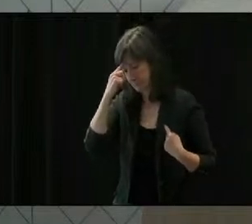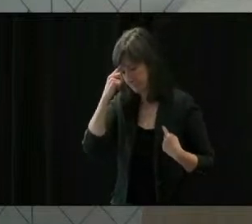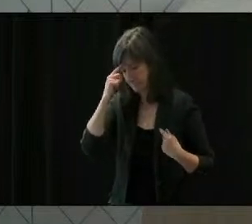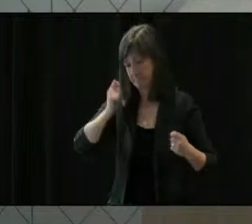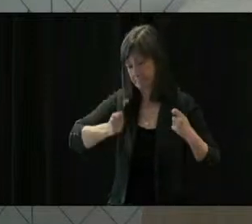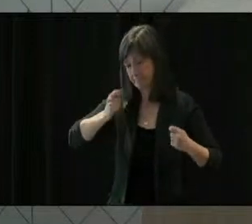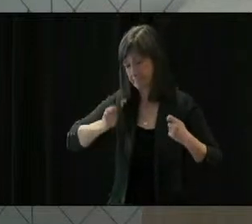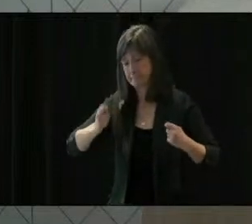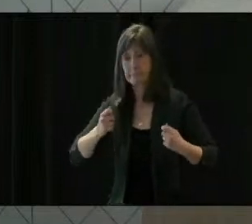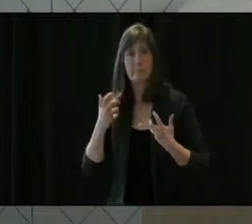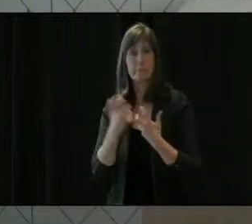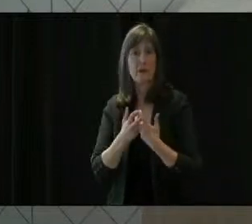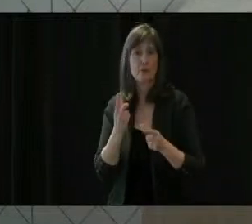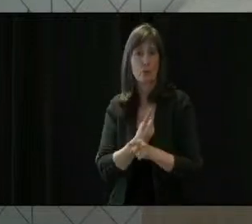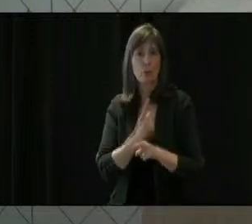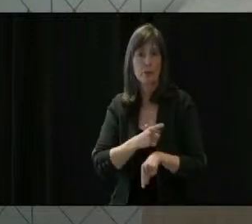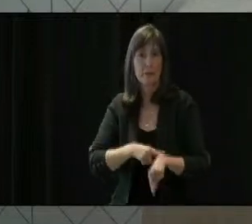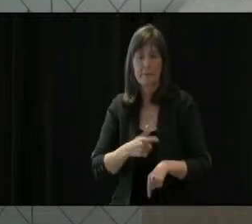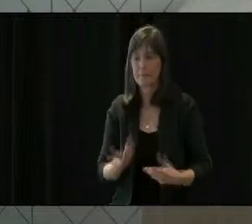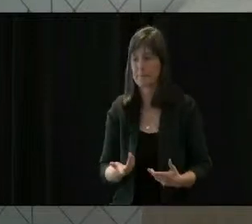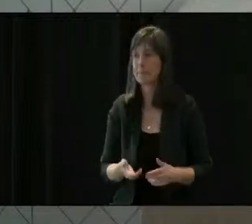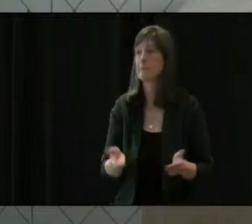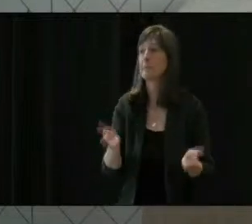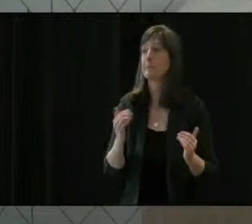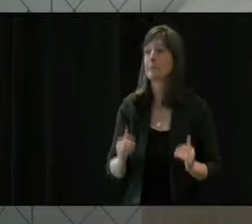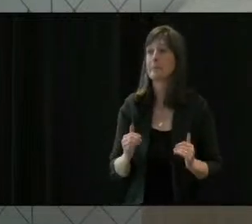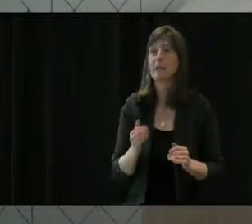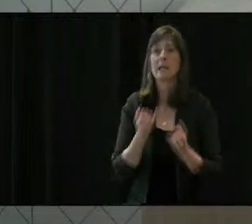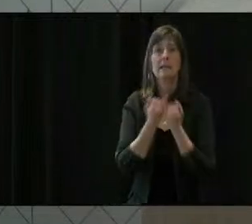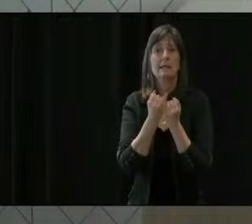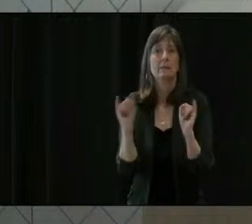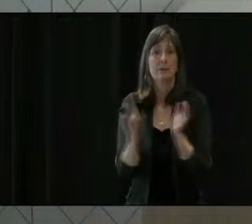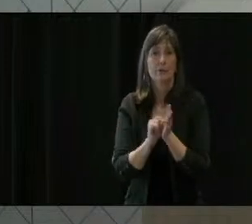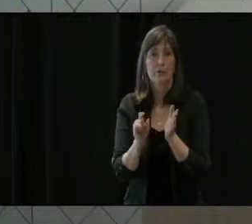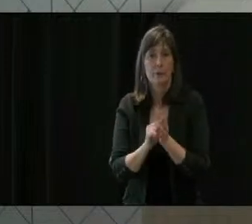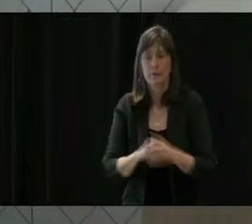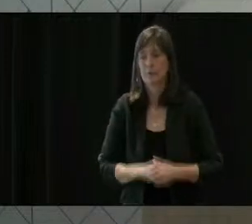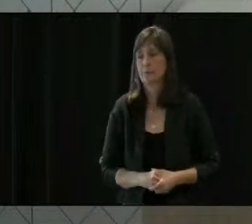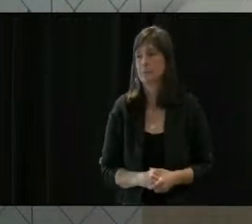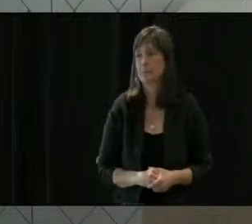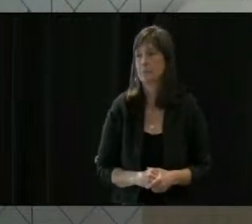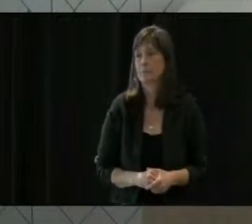Thank you, Dame Greene. Our next question comes from Drew Brown of The Independent.